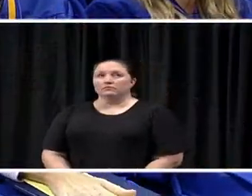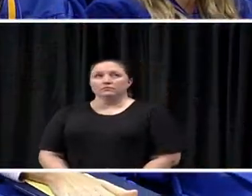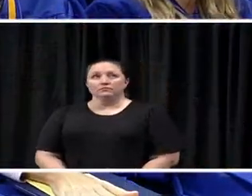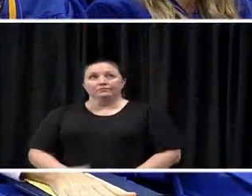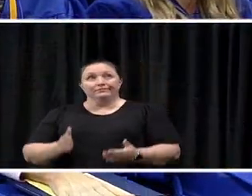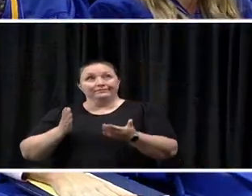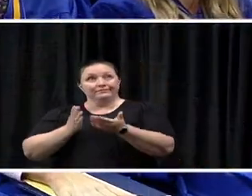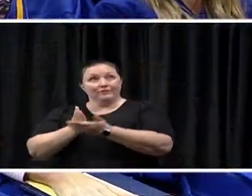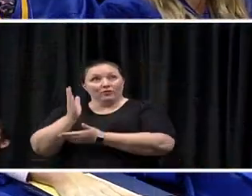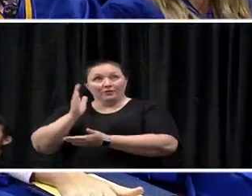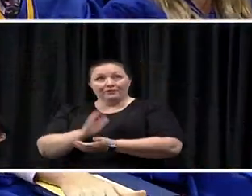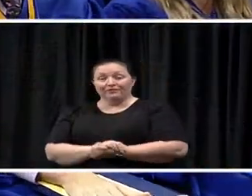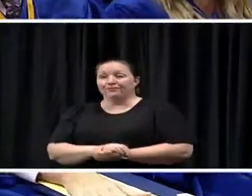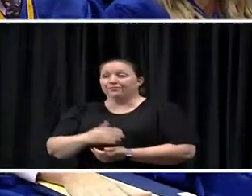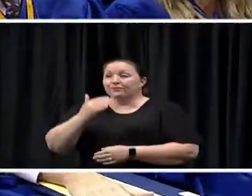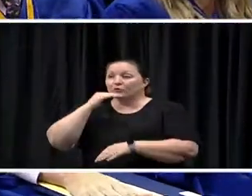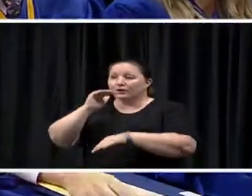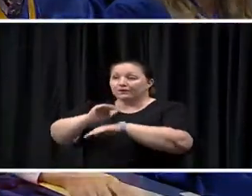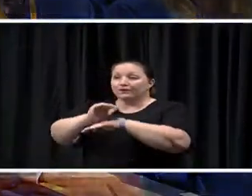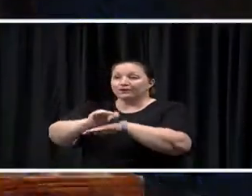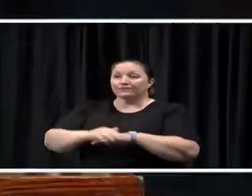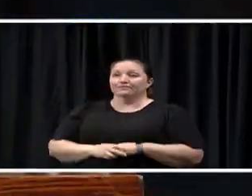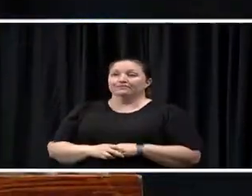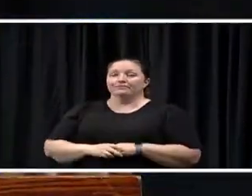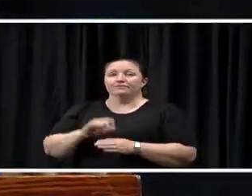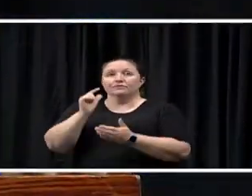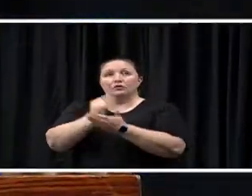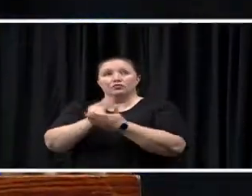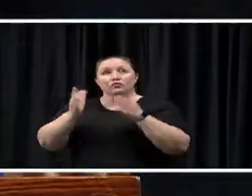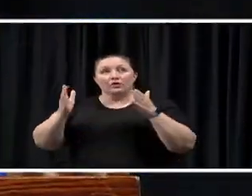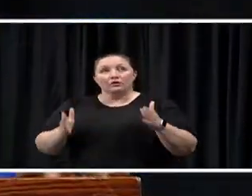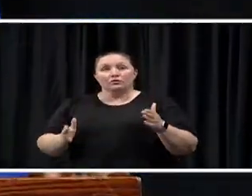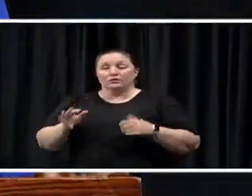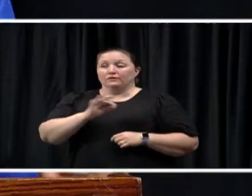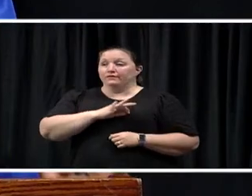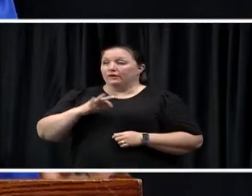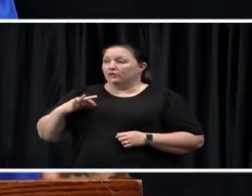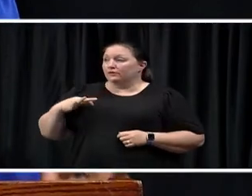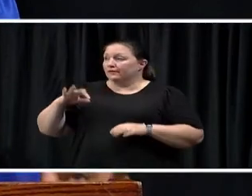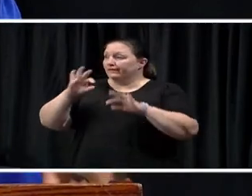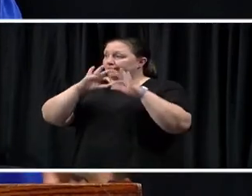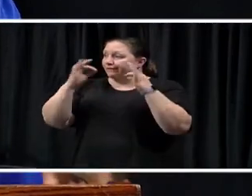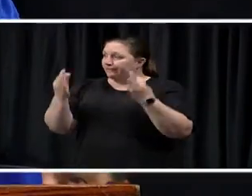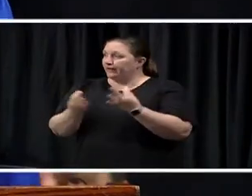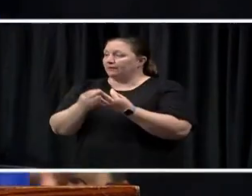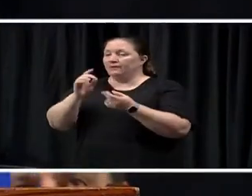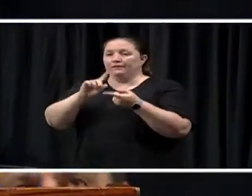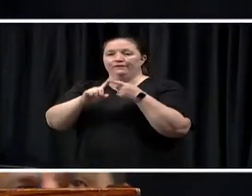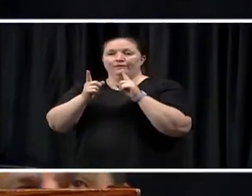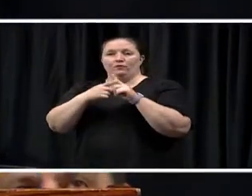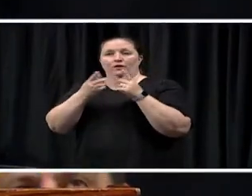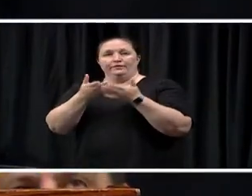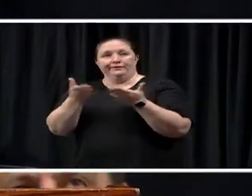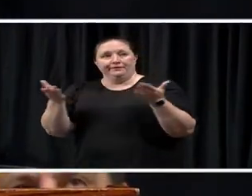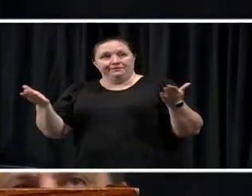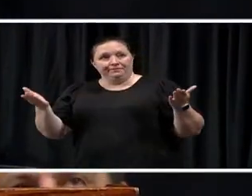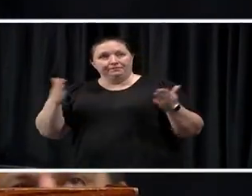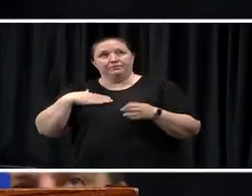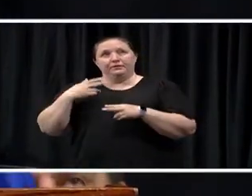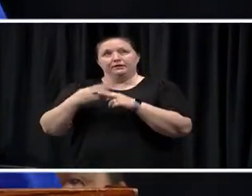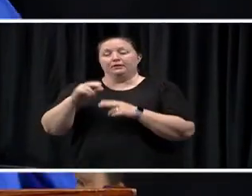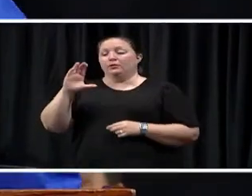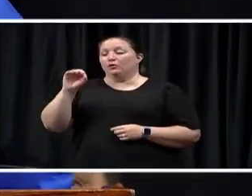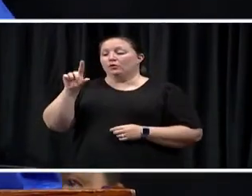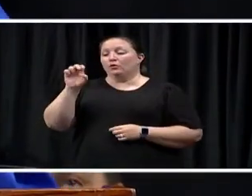All right. Good evening, graduates, faculty, family, and friends. My name is Cole